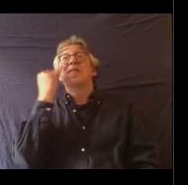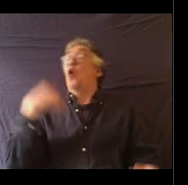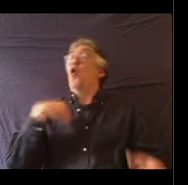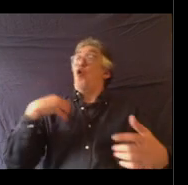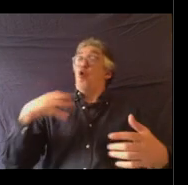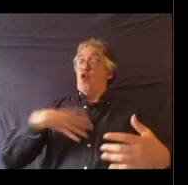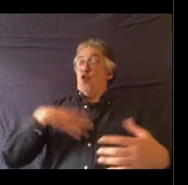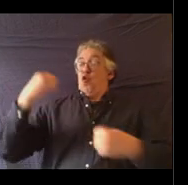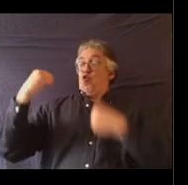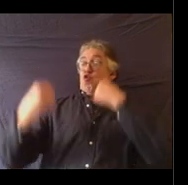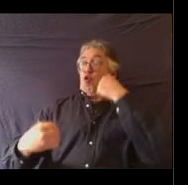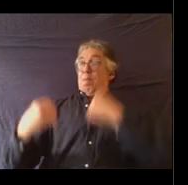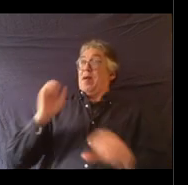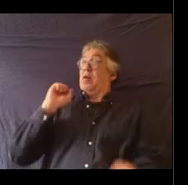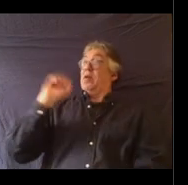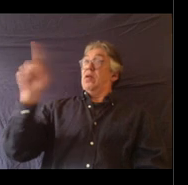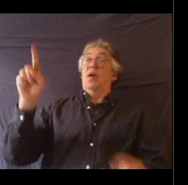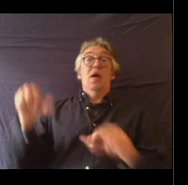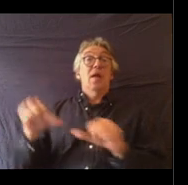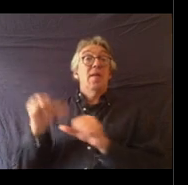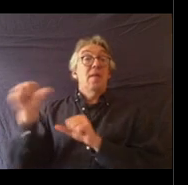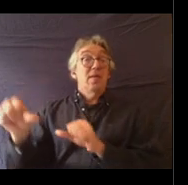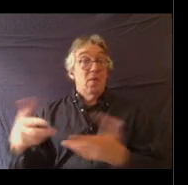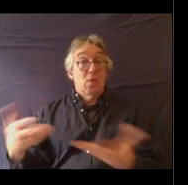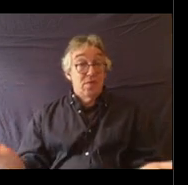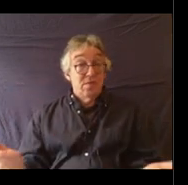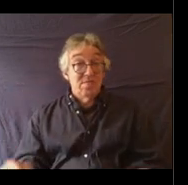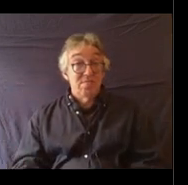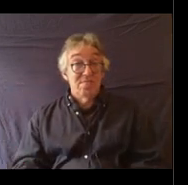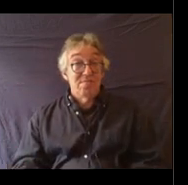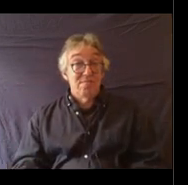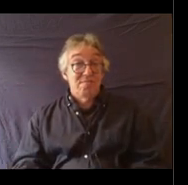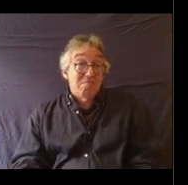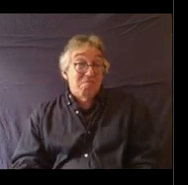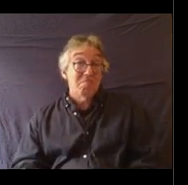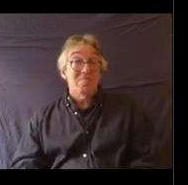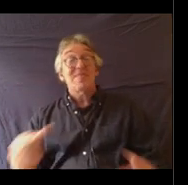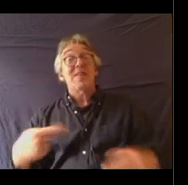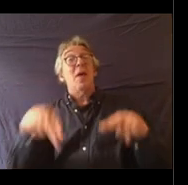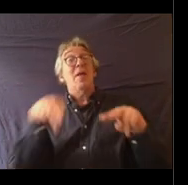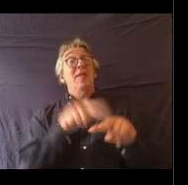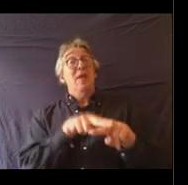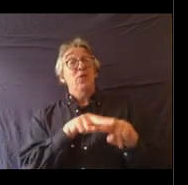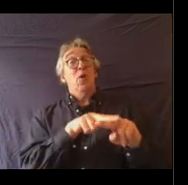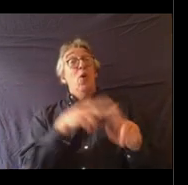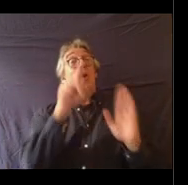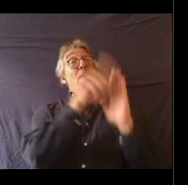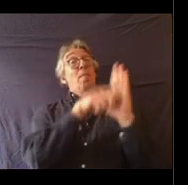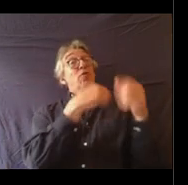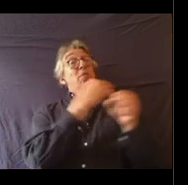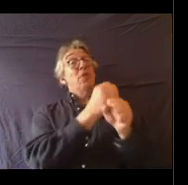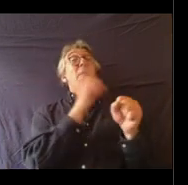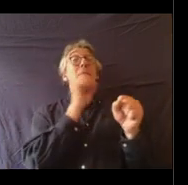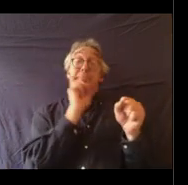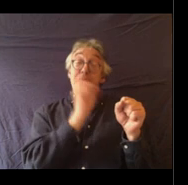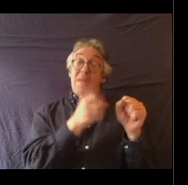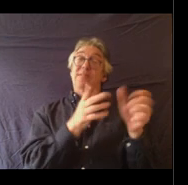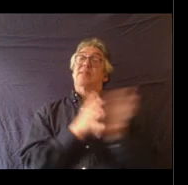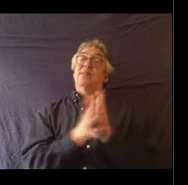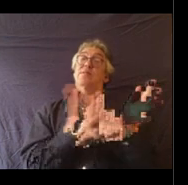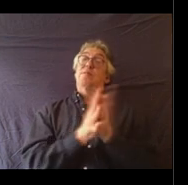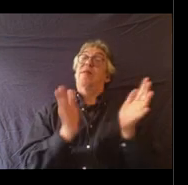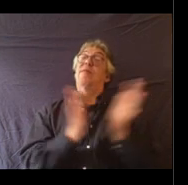is received? Then national policymakers need to specify and clarify what